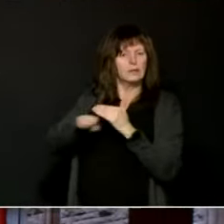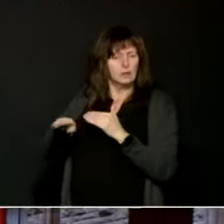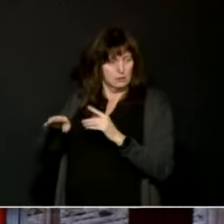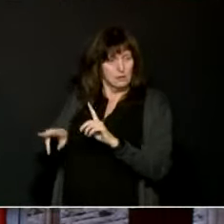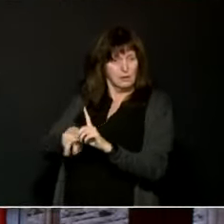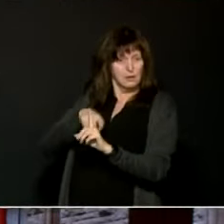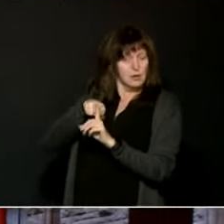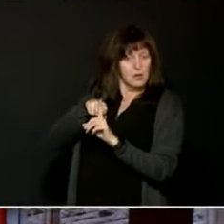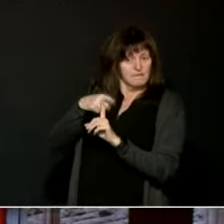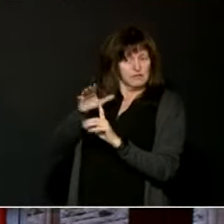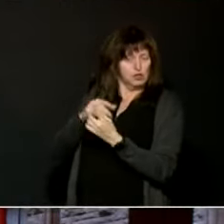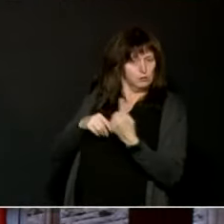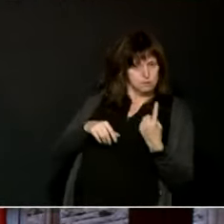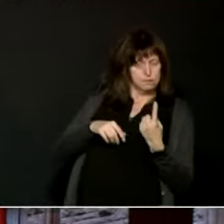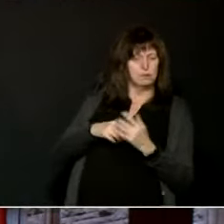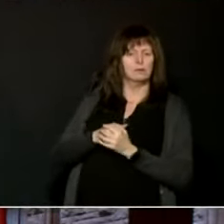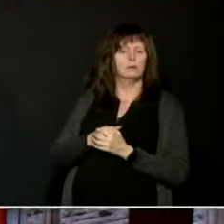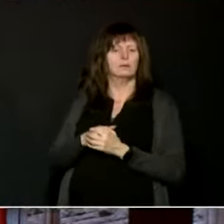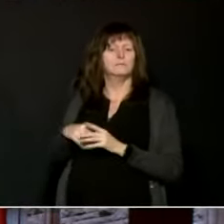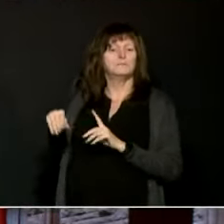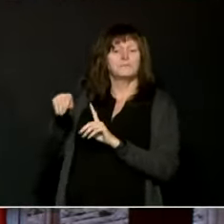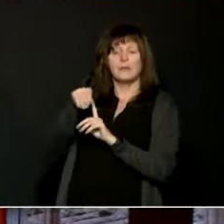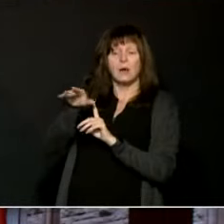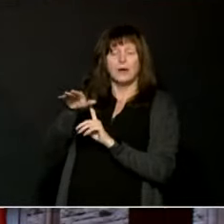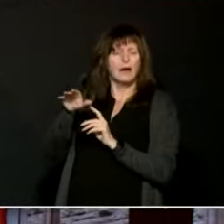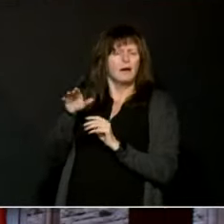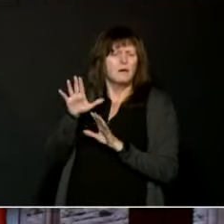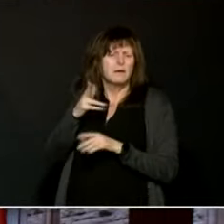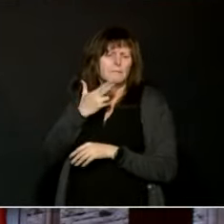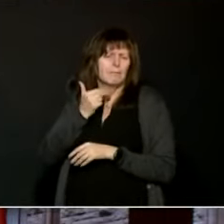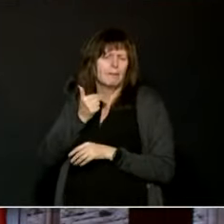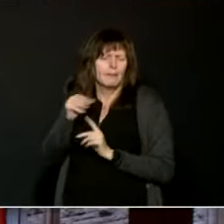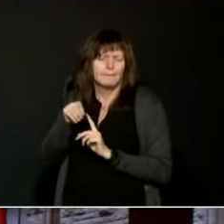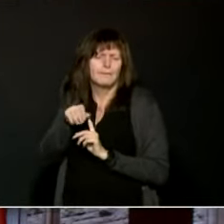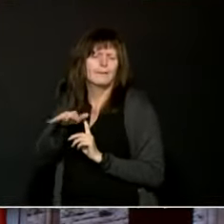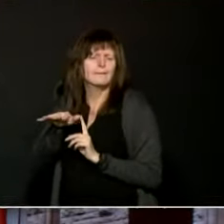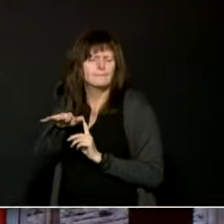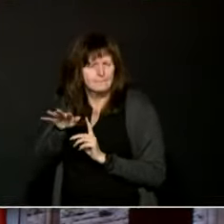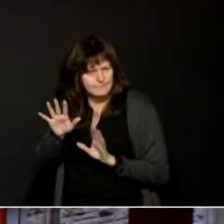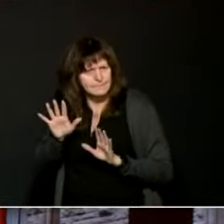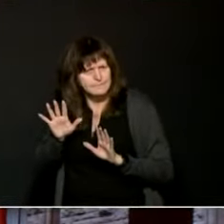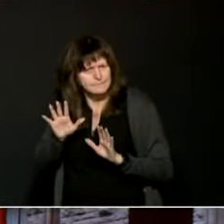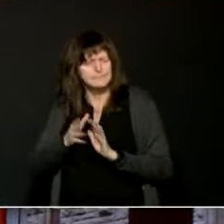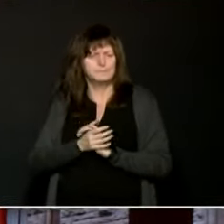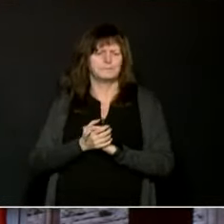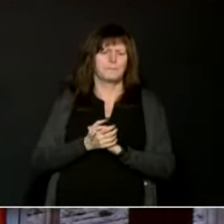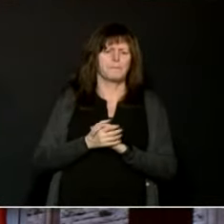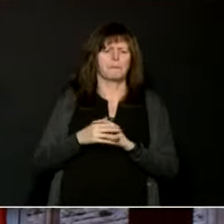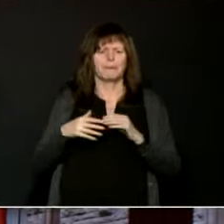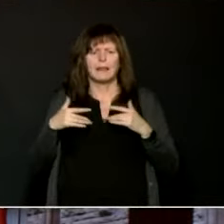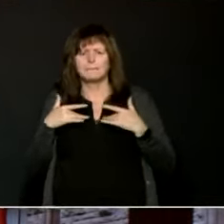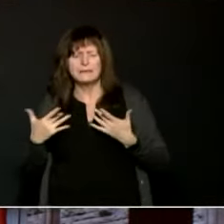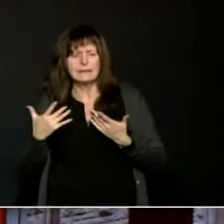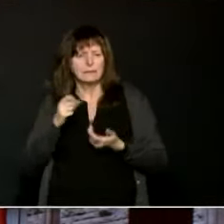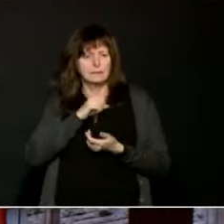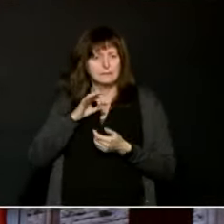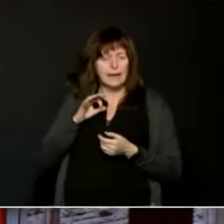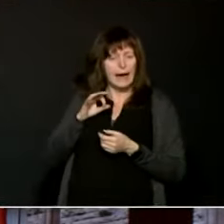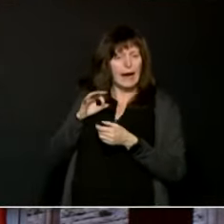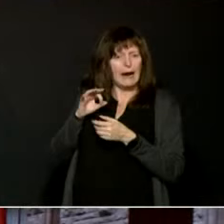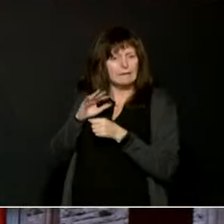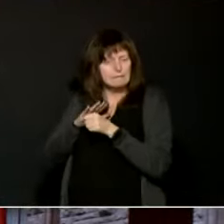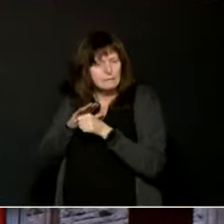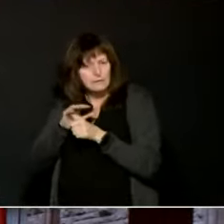are small numbers of students, mostly related sometimes to some staffing limitations who may be on